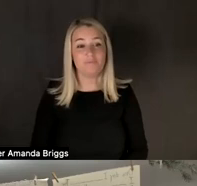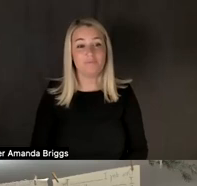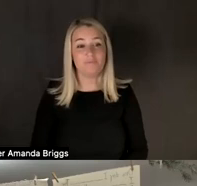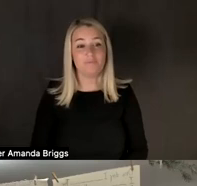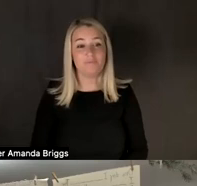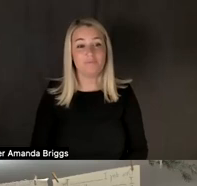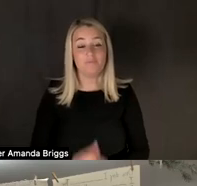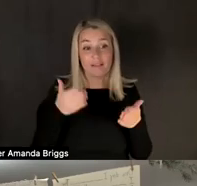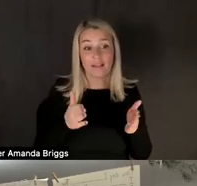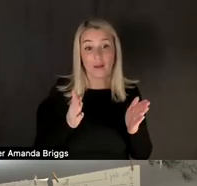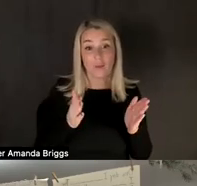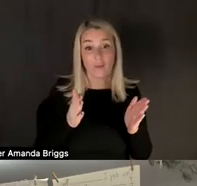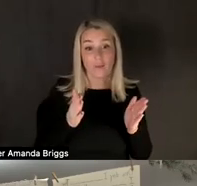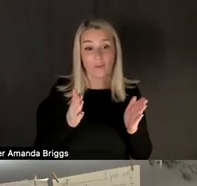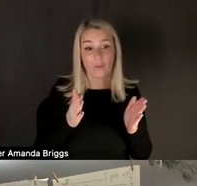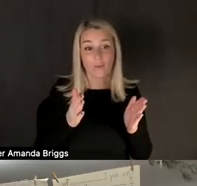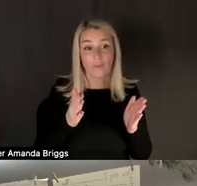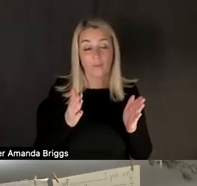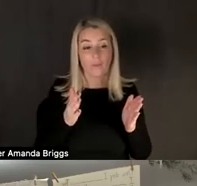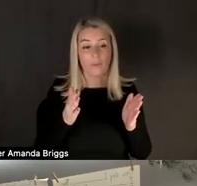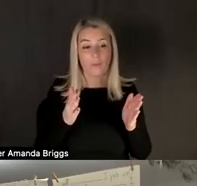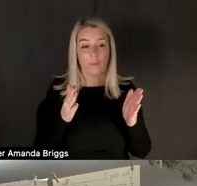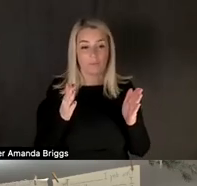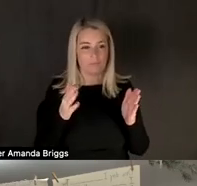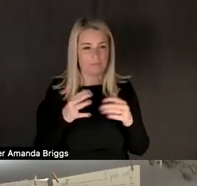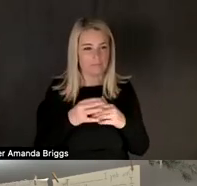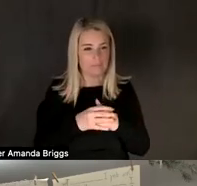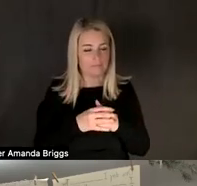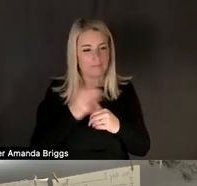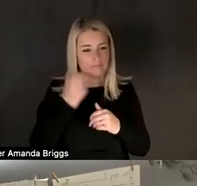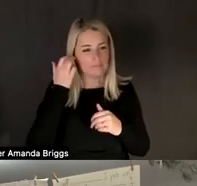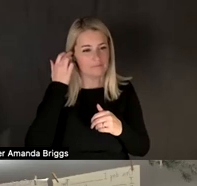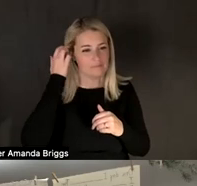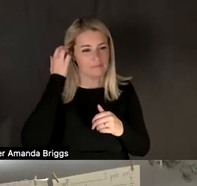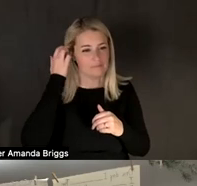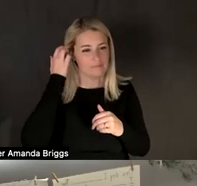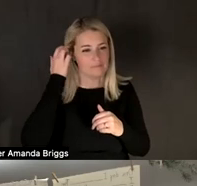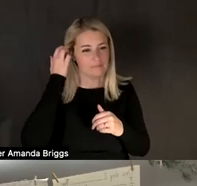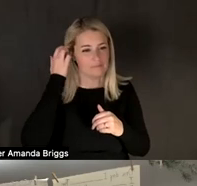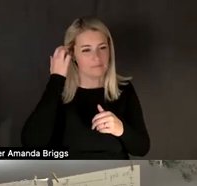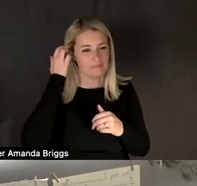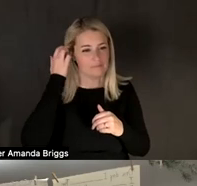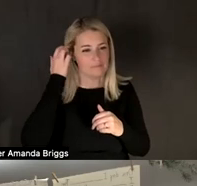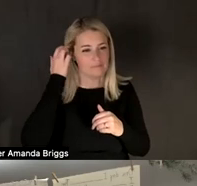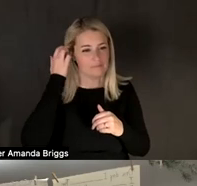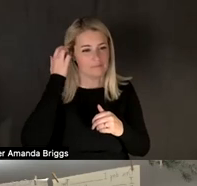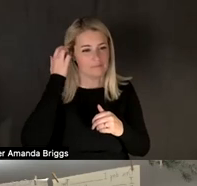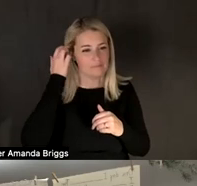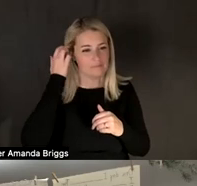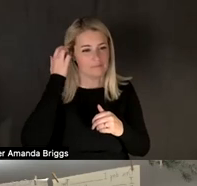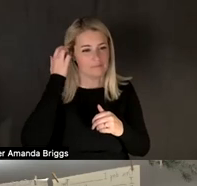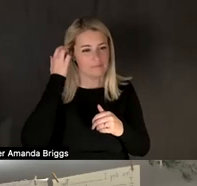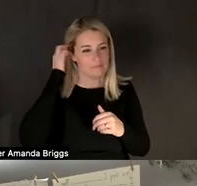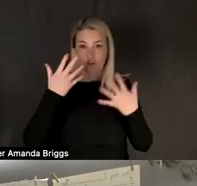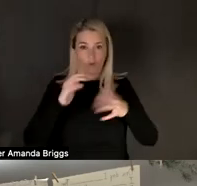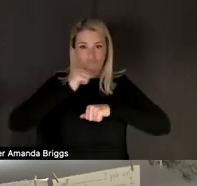sound and recognize visual images are already in place at birth in the left hemisphere. However, the phonological assembly region